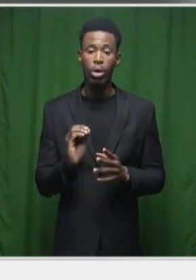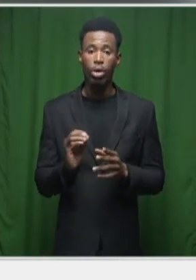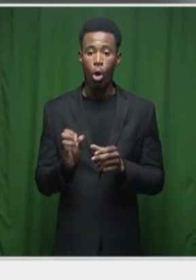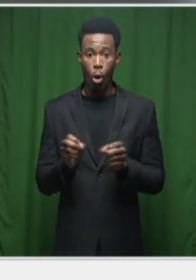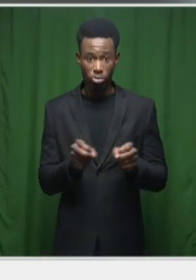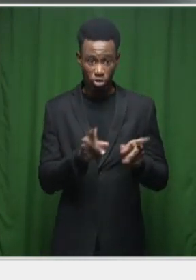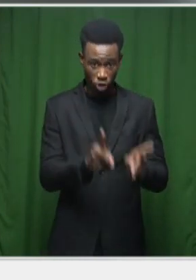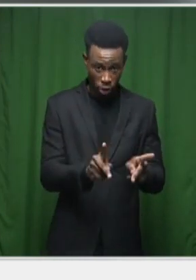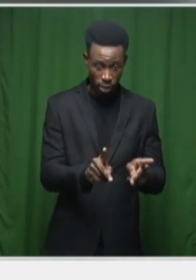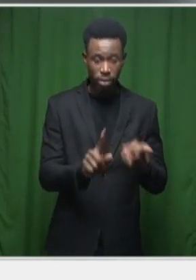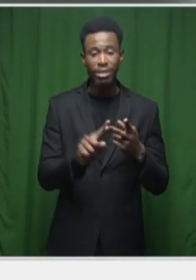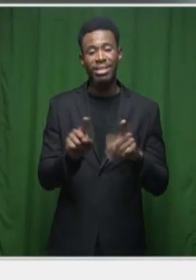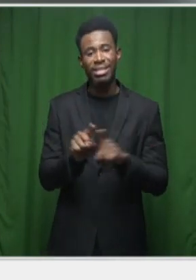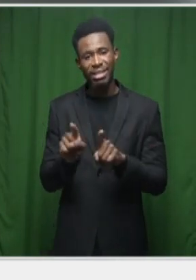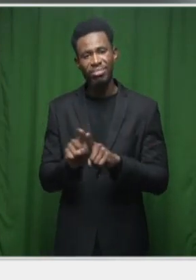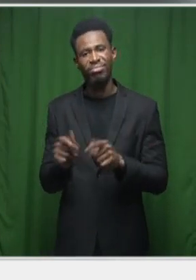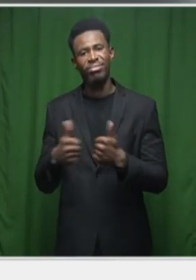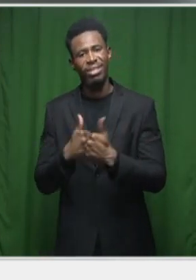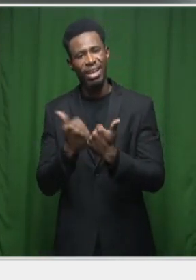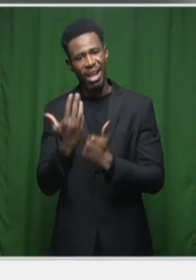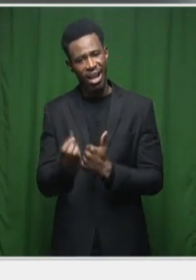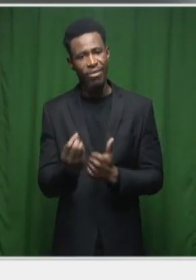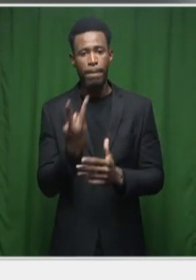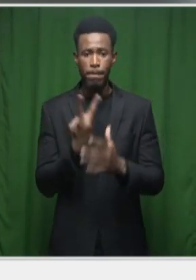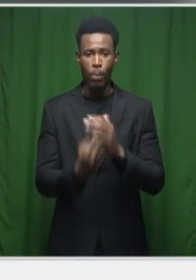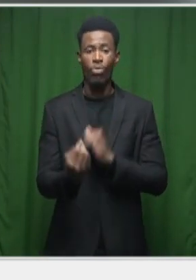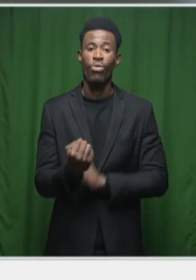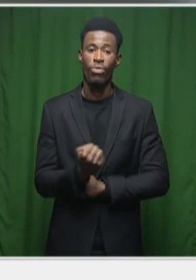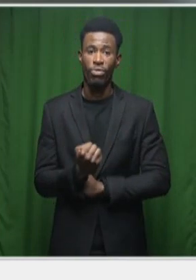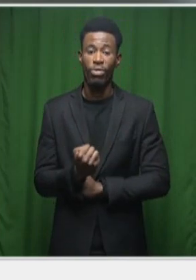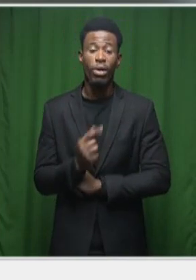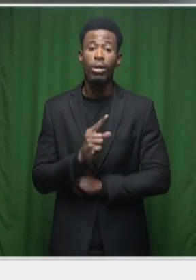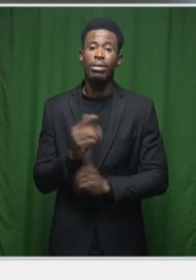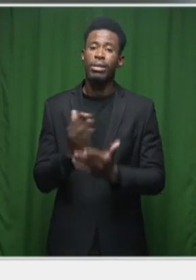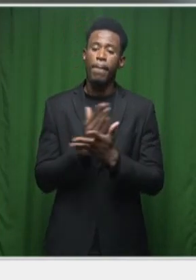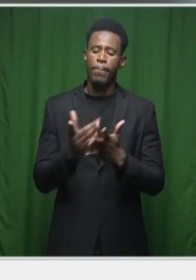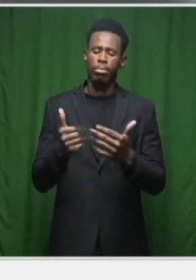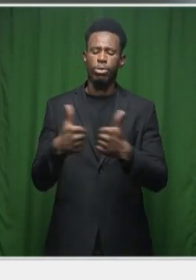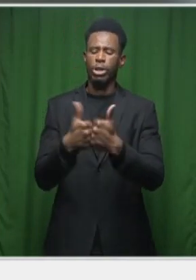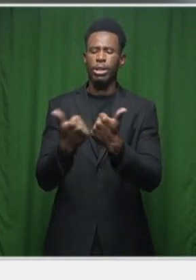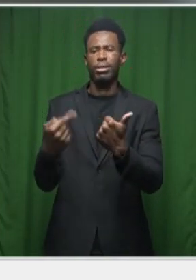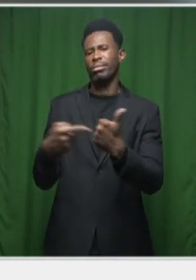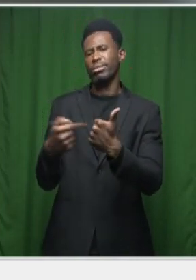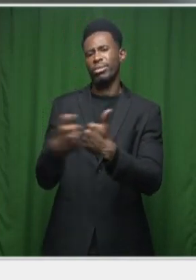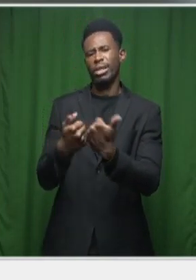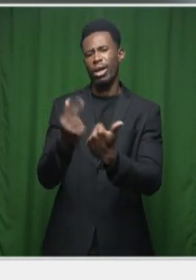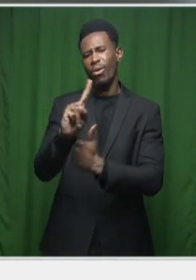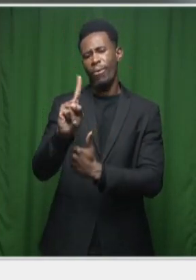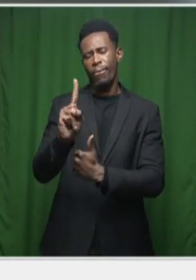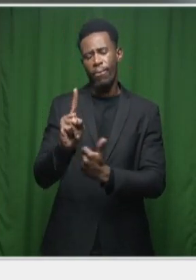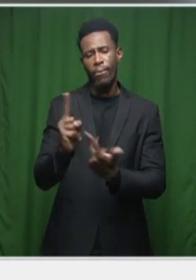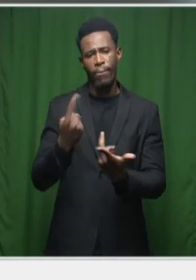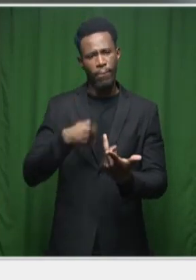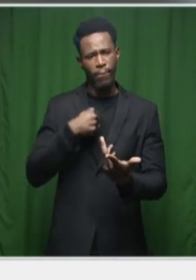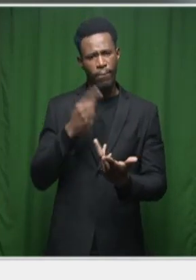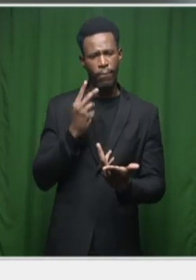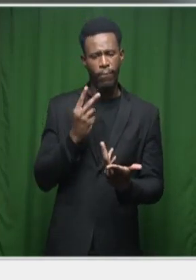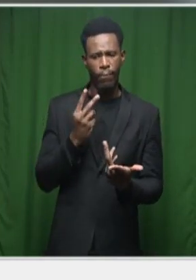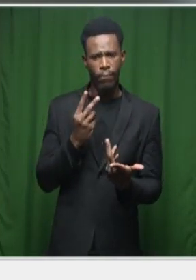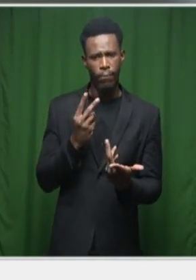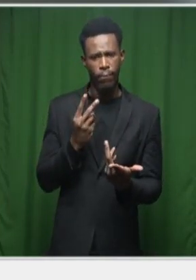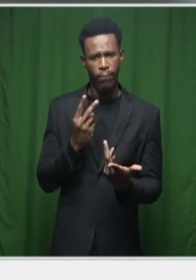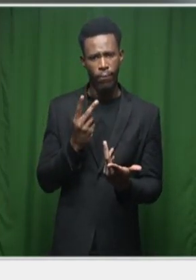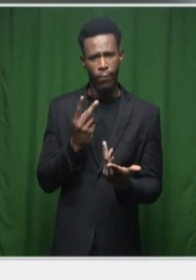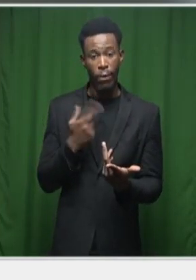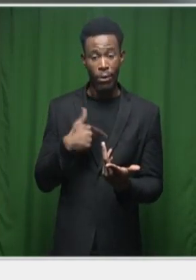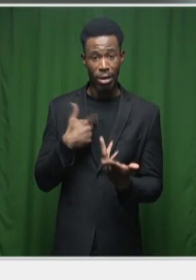with the introduction of the mechanism. So some of the challenges, as we've, we've